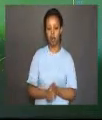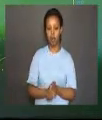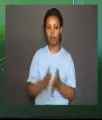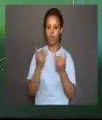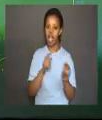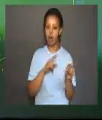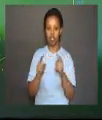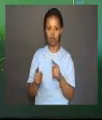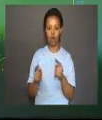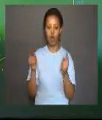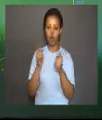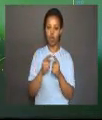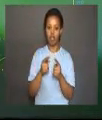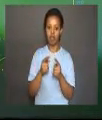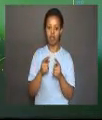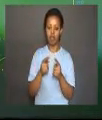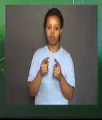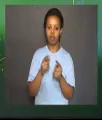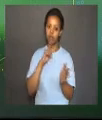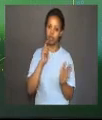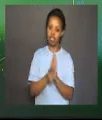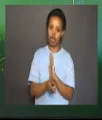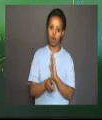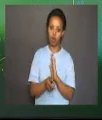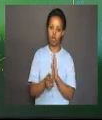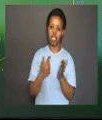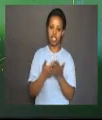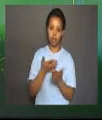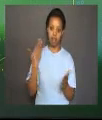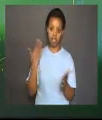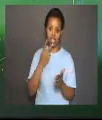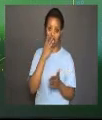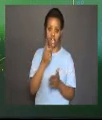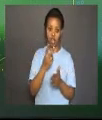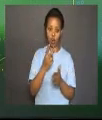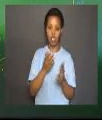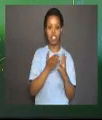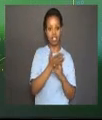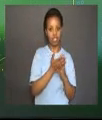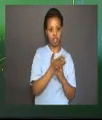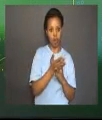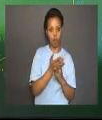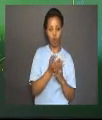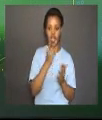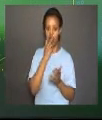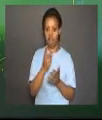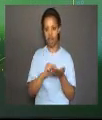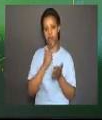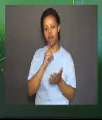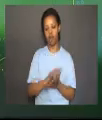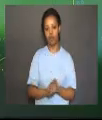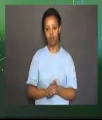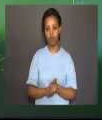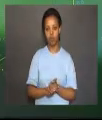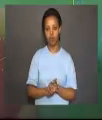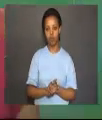us refer back to the example of rotting meat that we talked about earlier in this